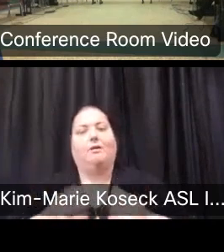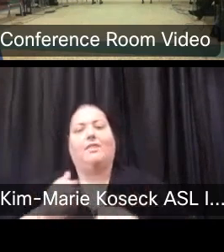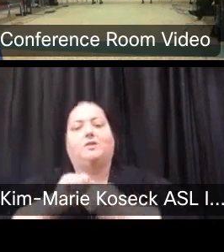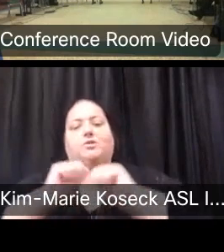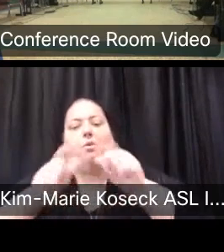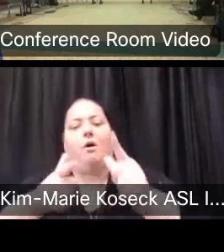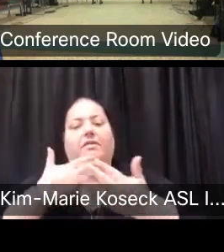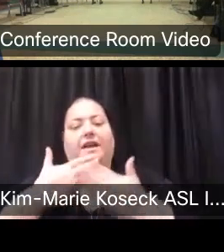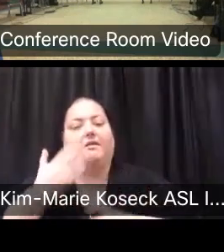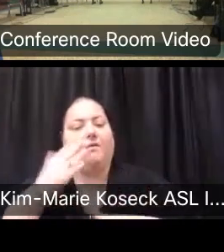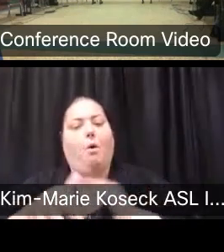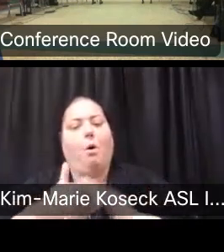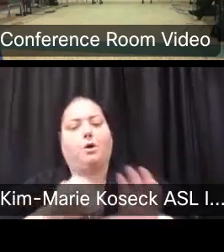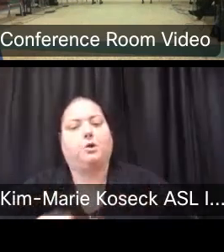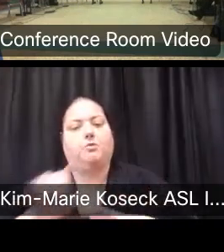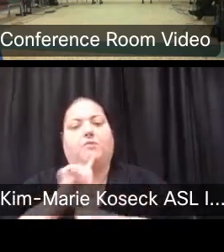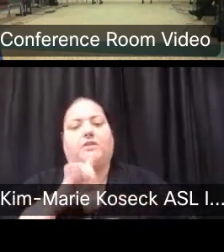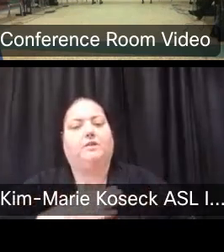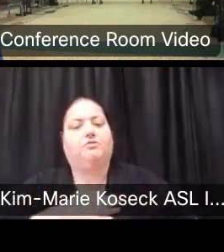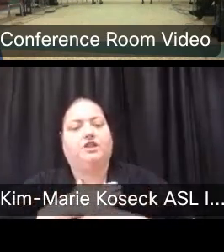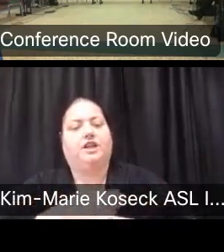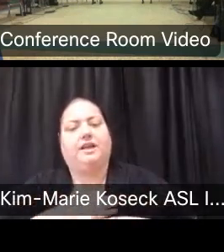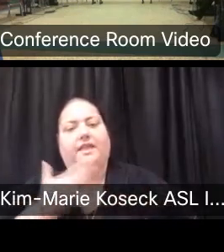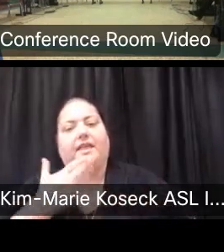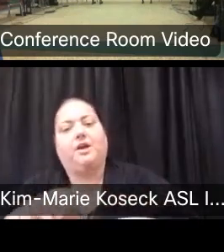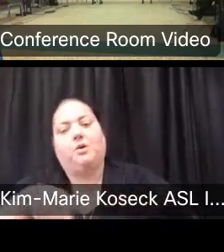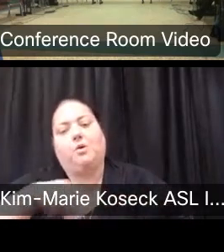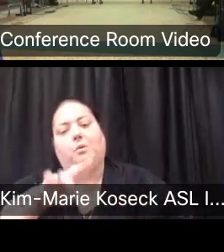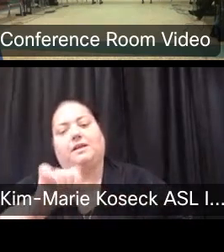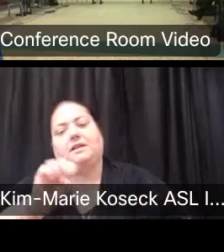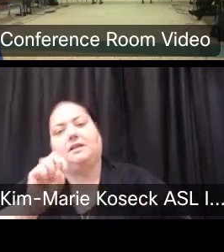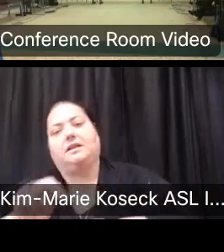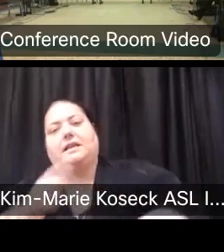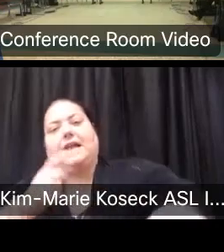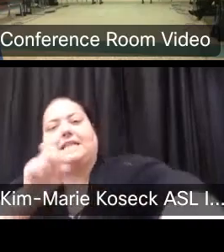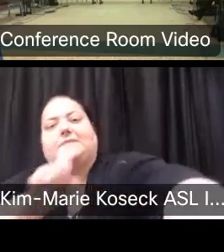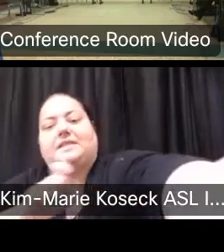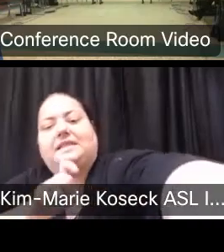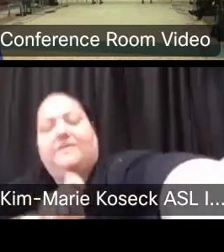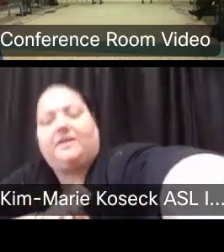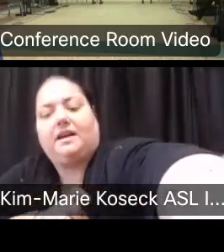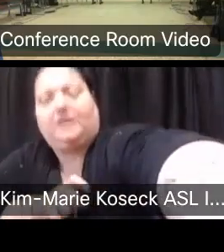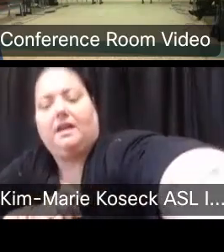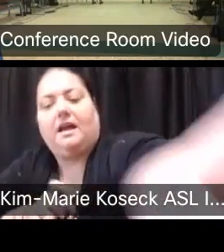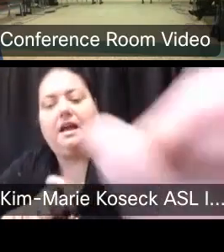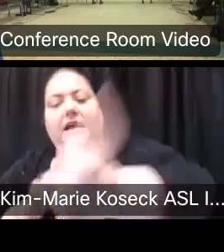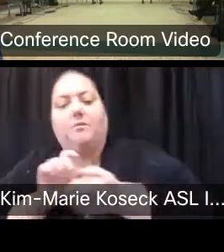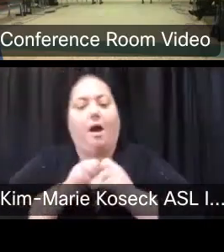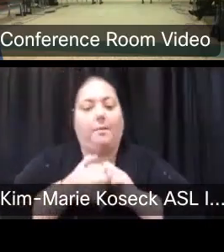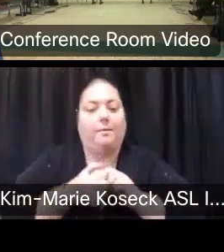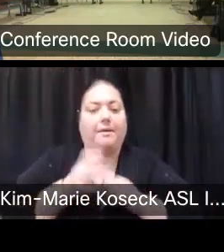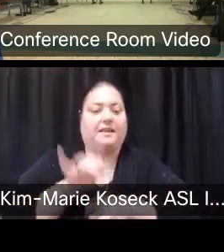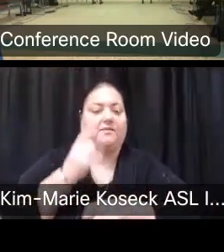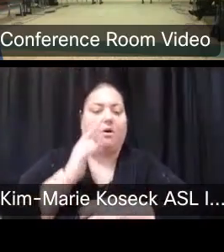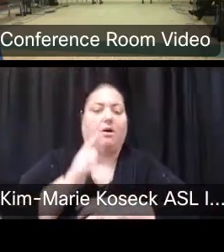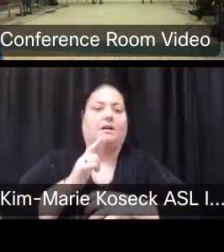thank you for all that you do. I really appreciate it. Thank you, Quentin. That specific issue is outside the scope of this board, but I'm sure guidance